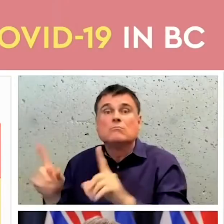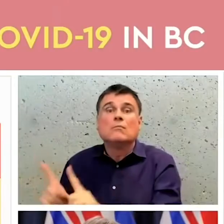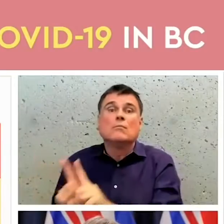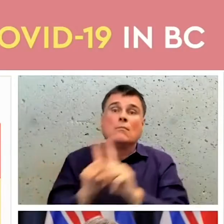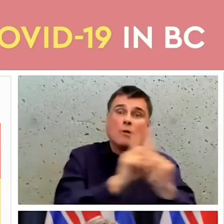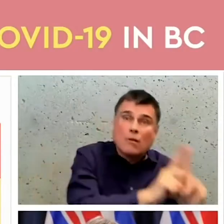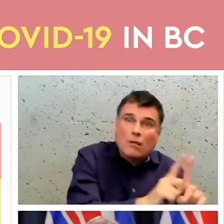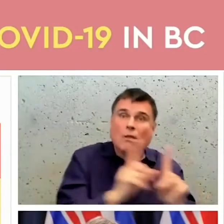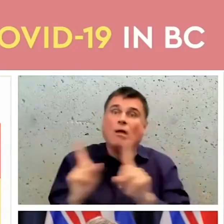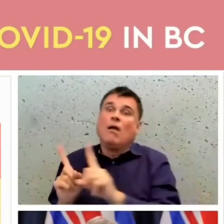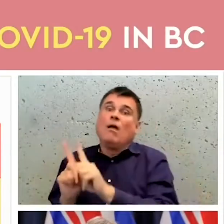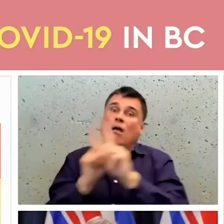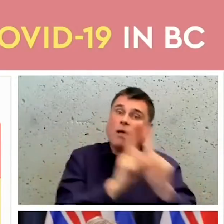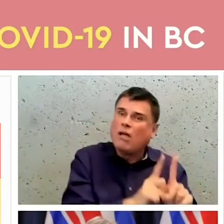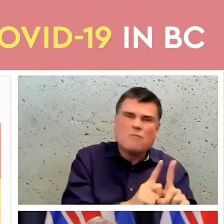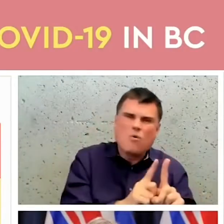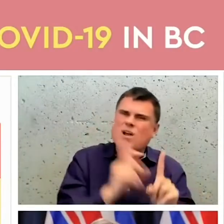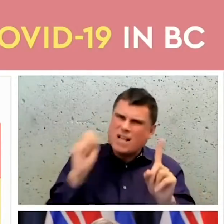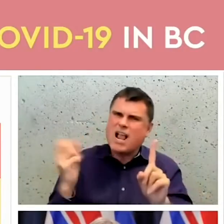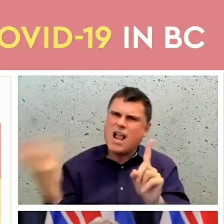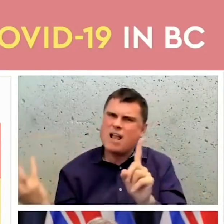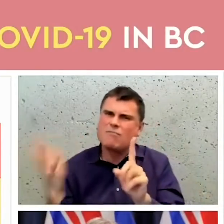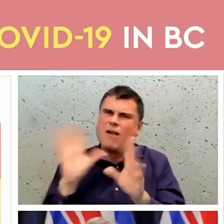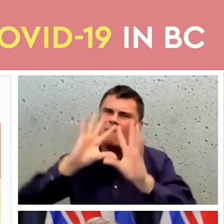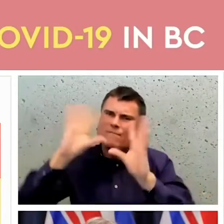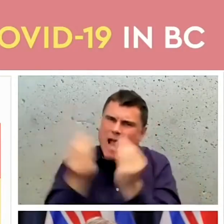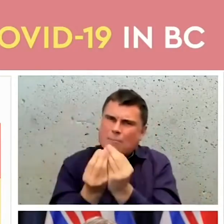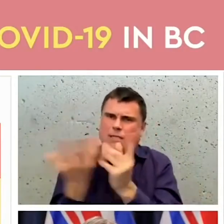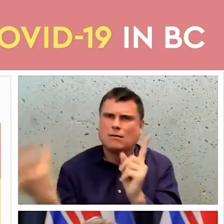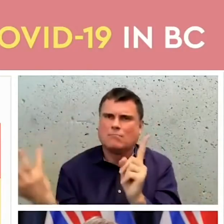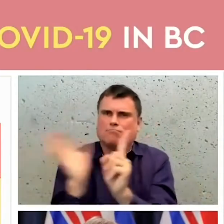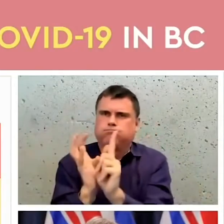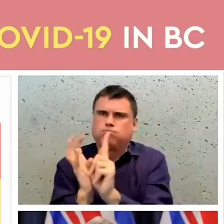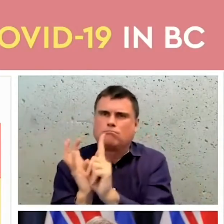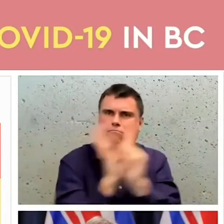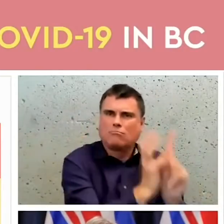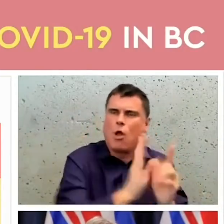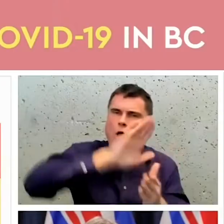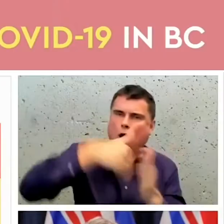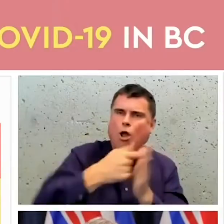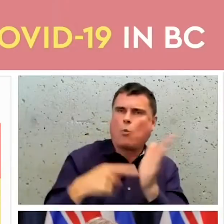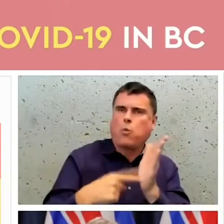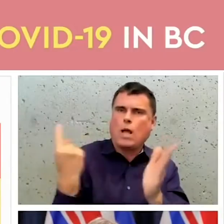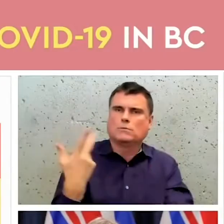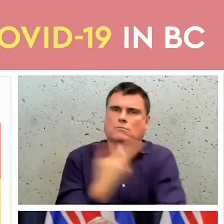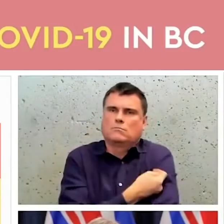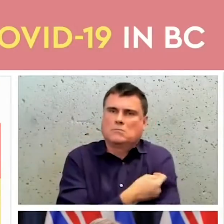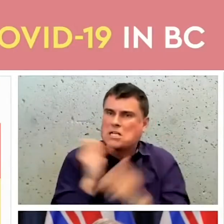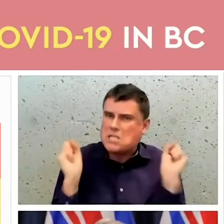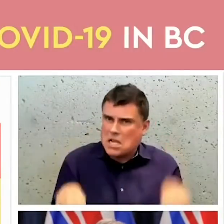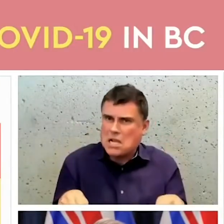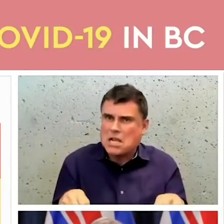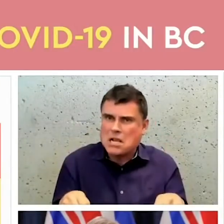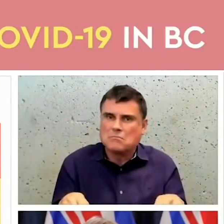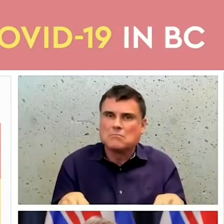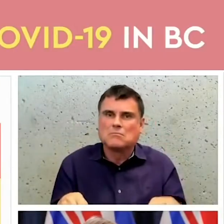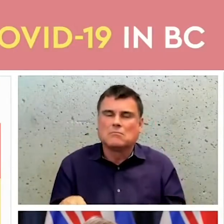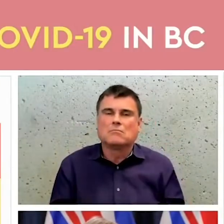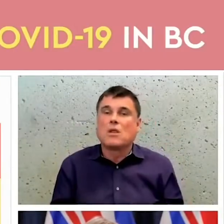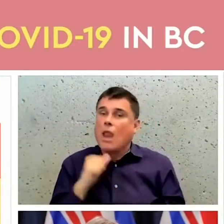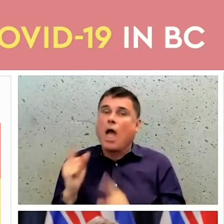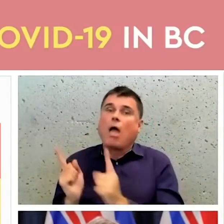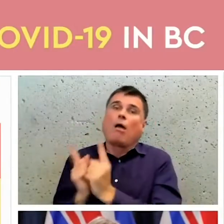stress that drop-ins are difficult for us, especially at this time when we're trying to get a number